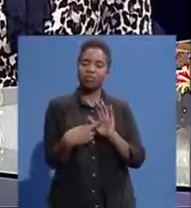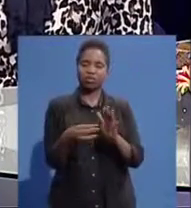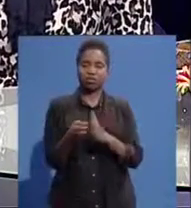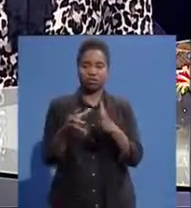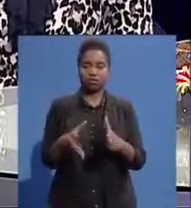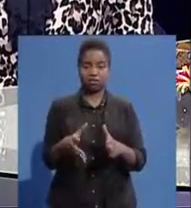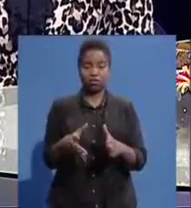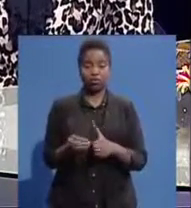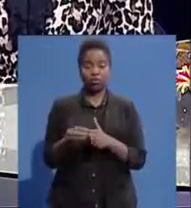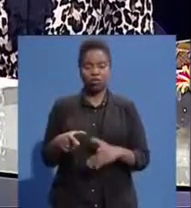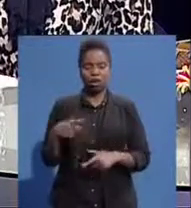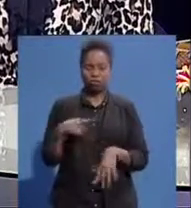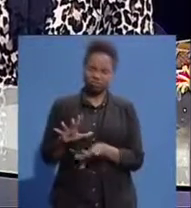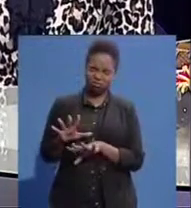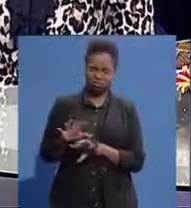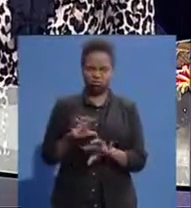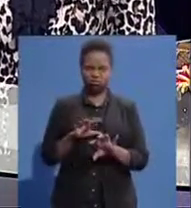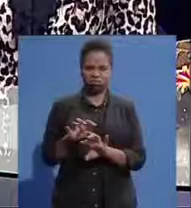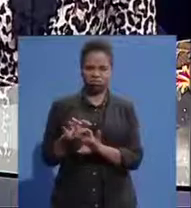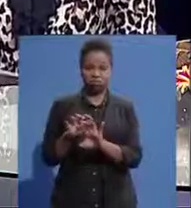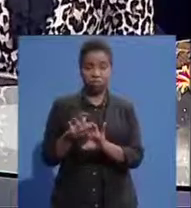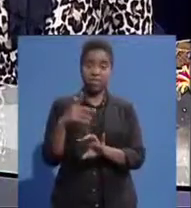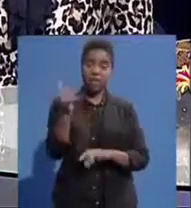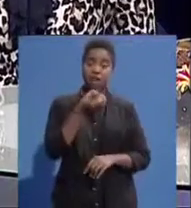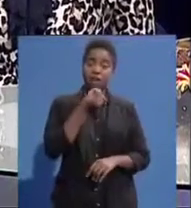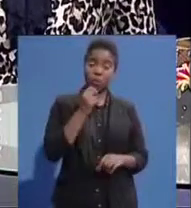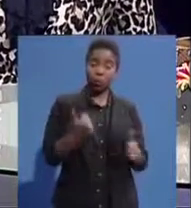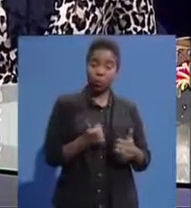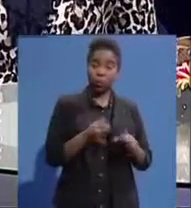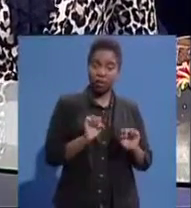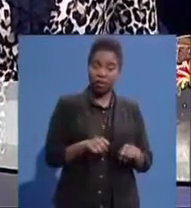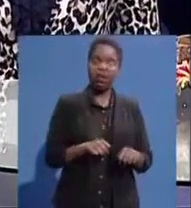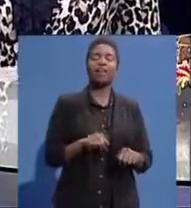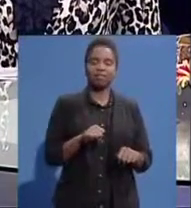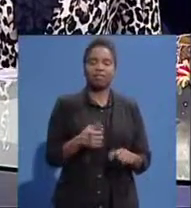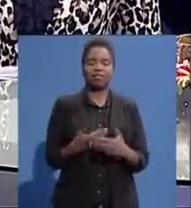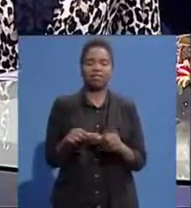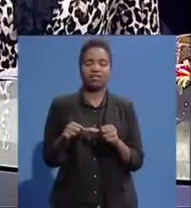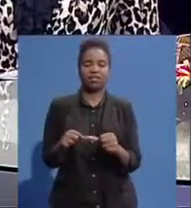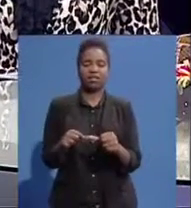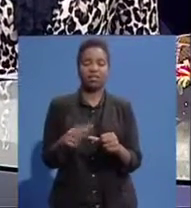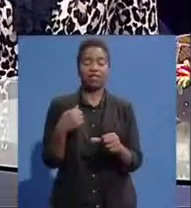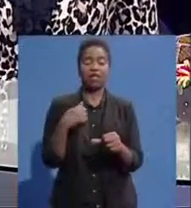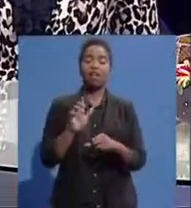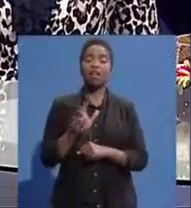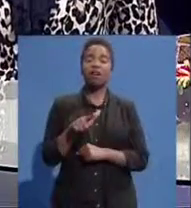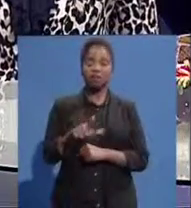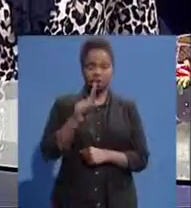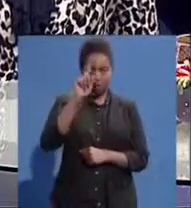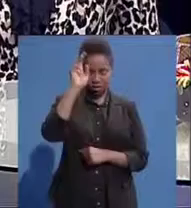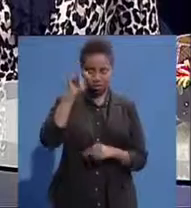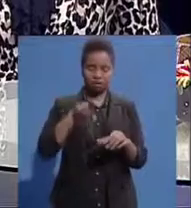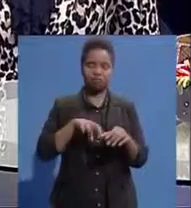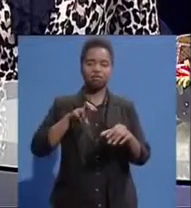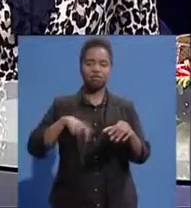were met. Aligning with the student majority, Mandela resigned from his position. Seeing this as an act of